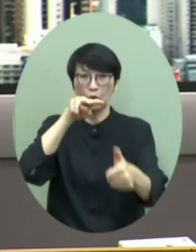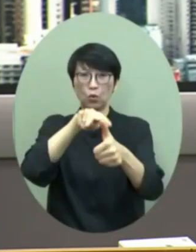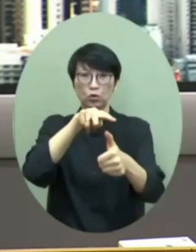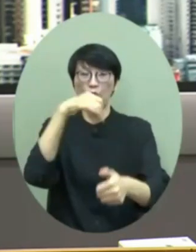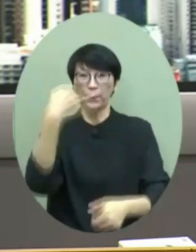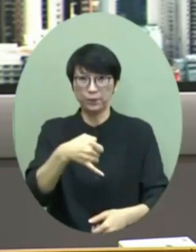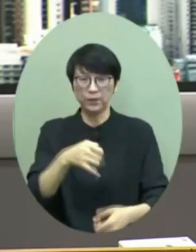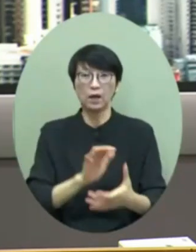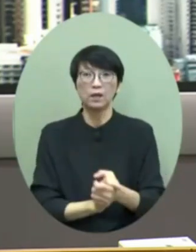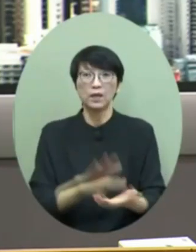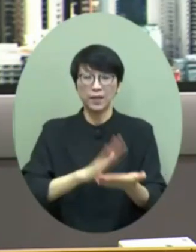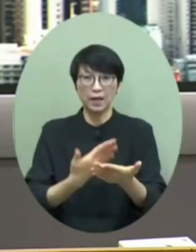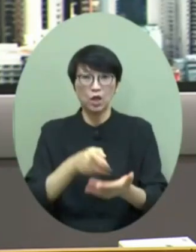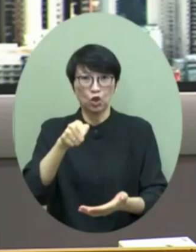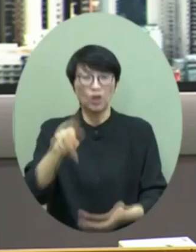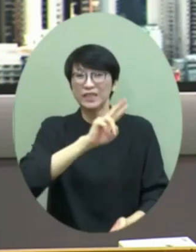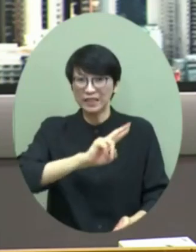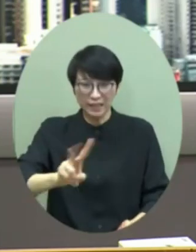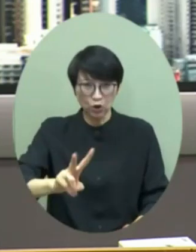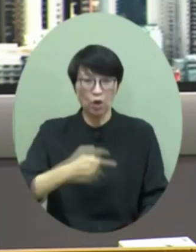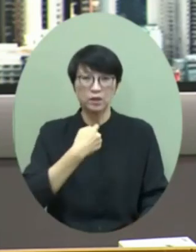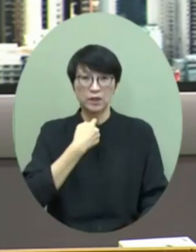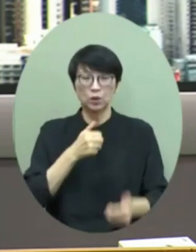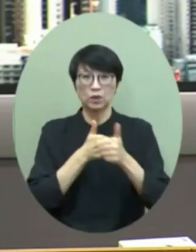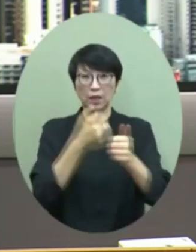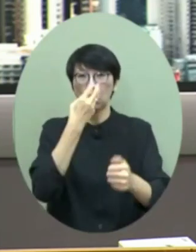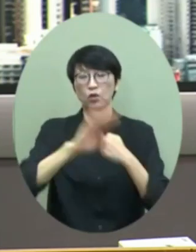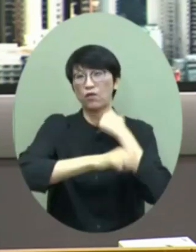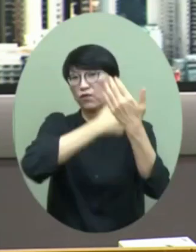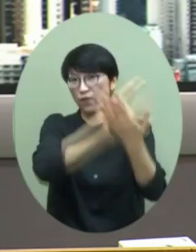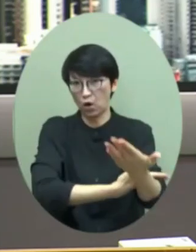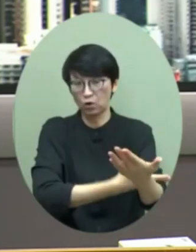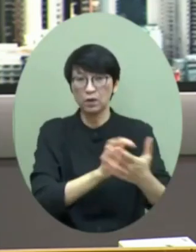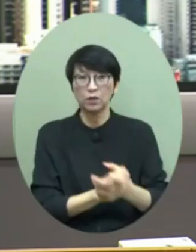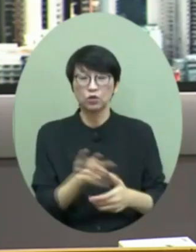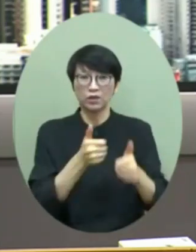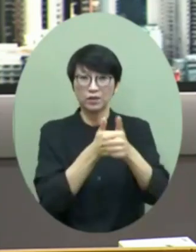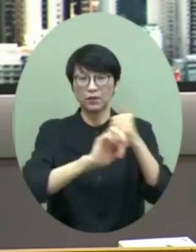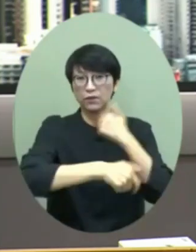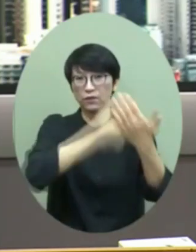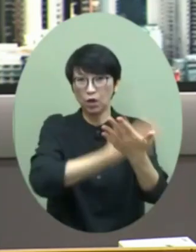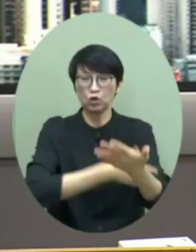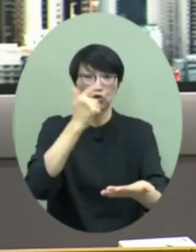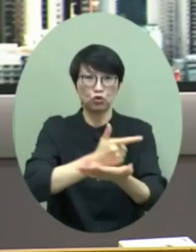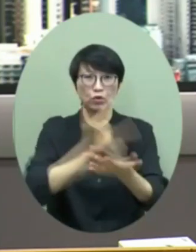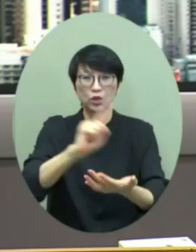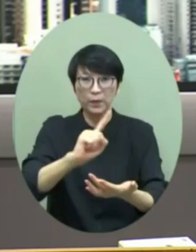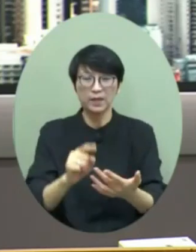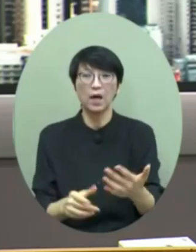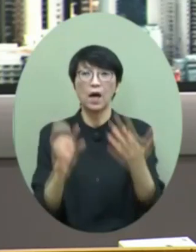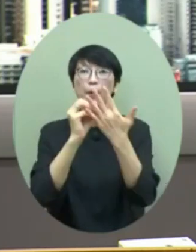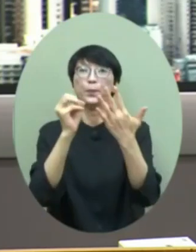if the office performs its functions in accordance with the law, with this